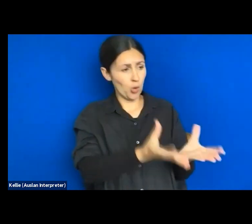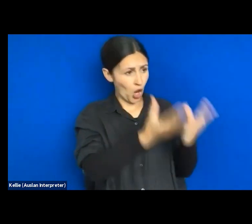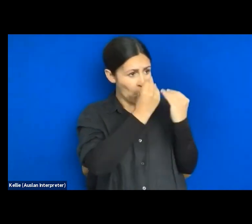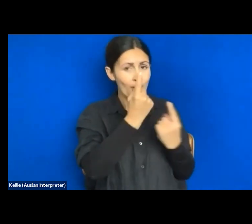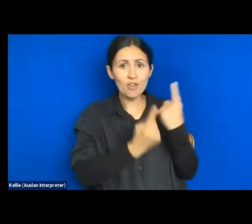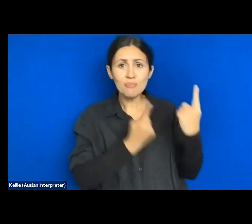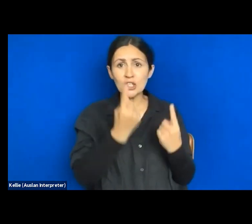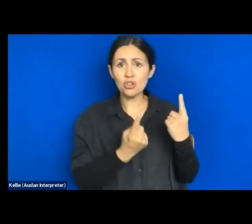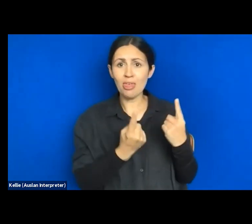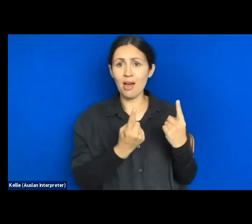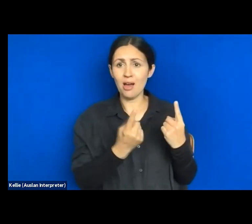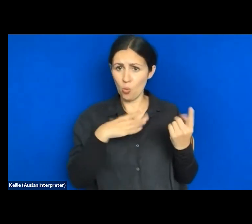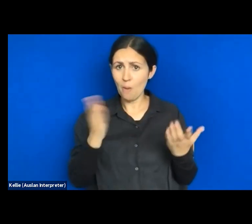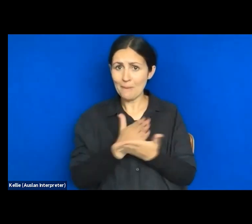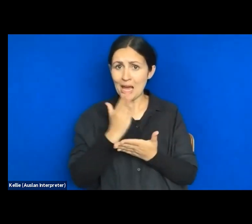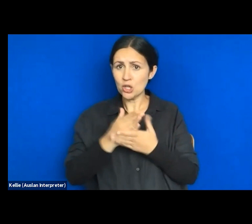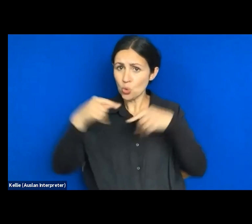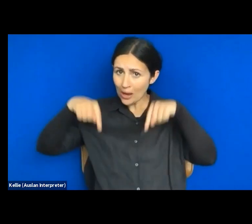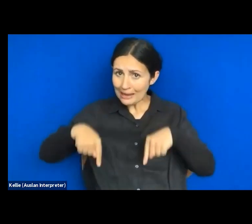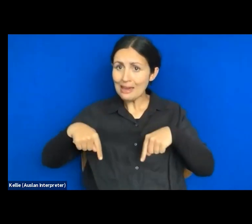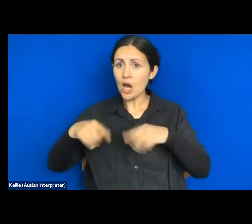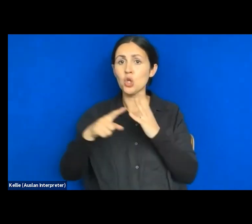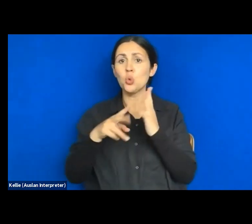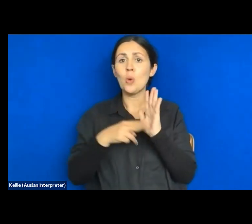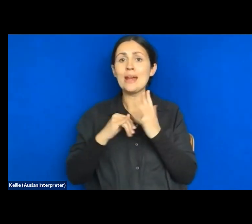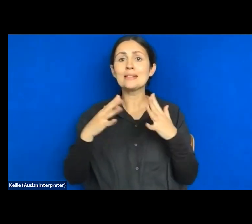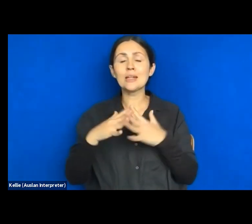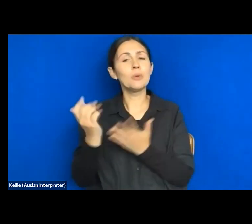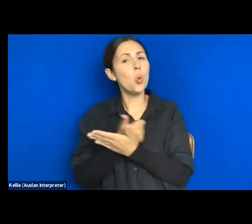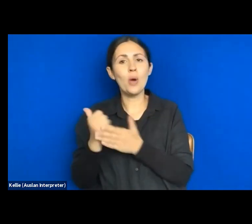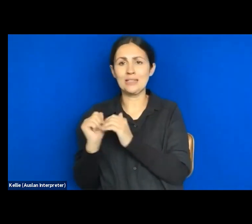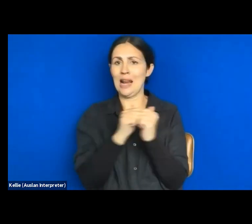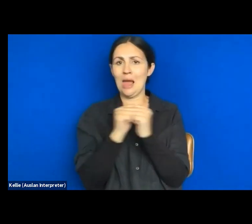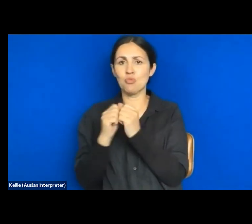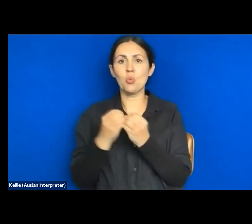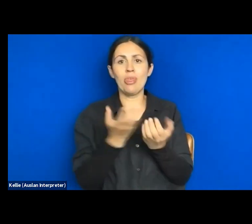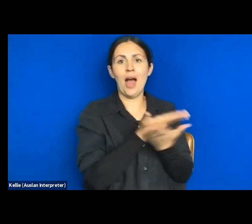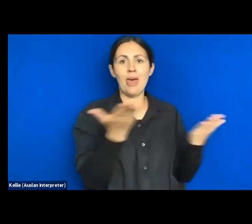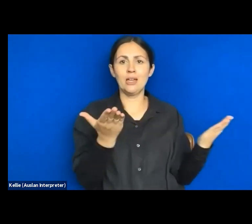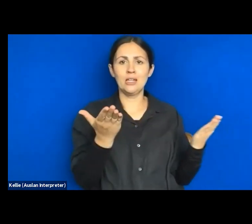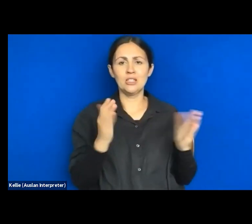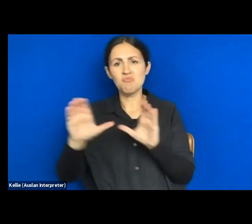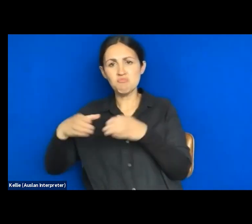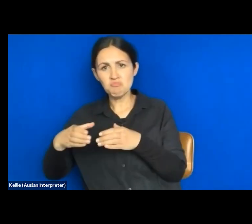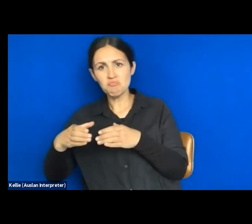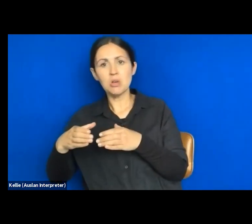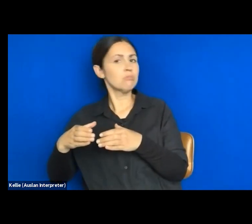the UNSW way of doing things across disciplines, institutions, borders, and with industry and